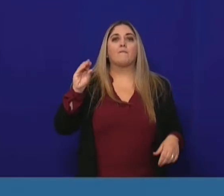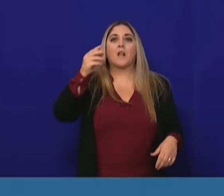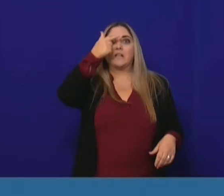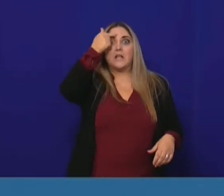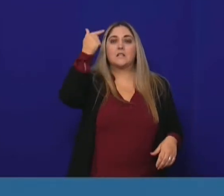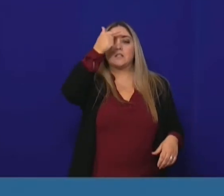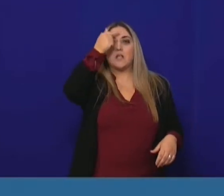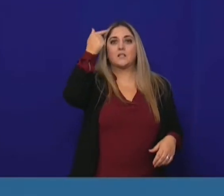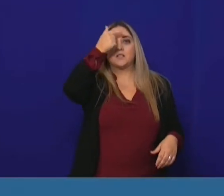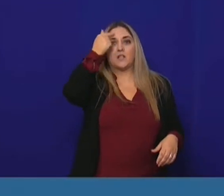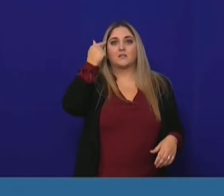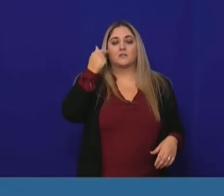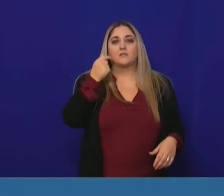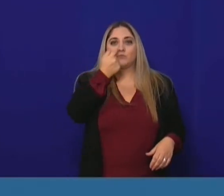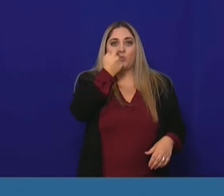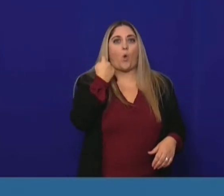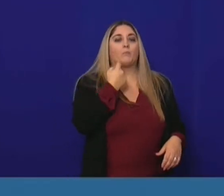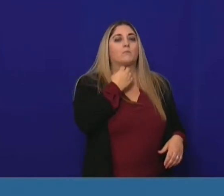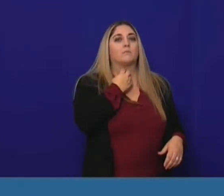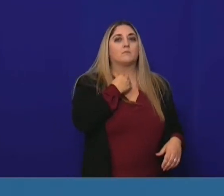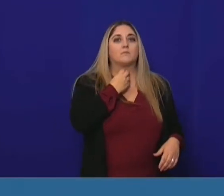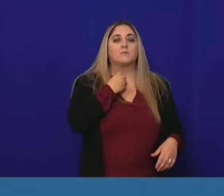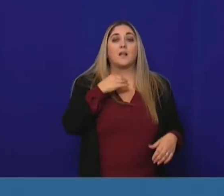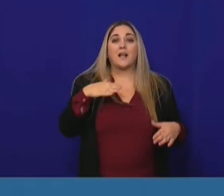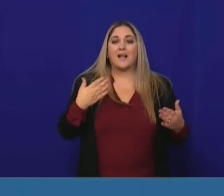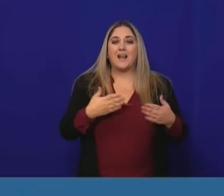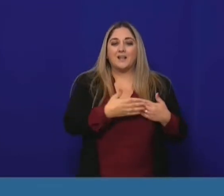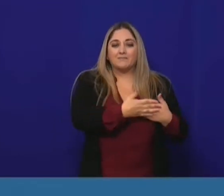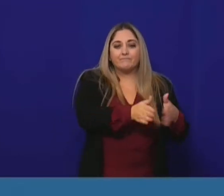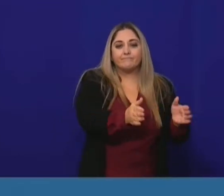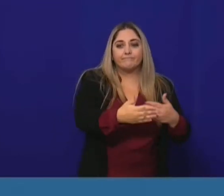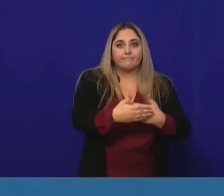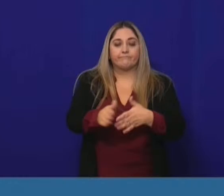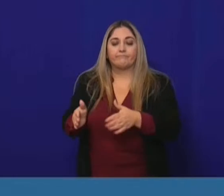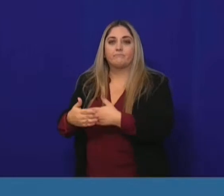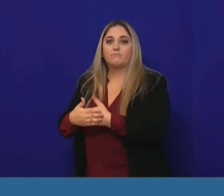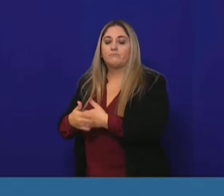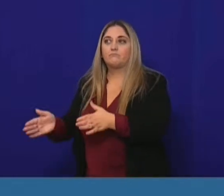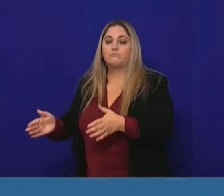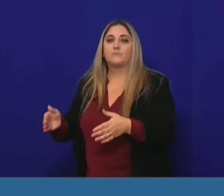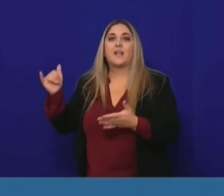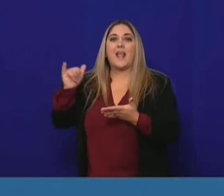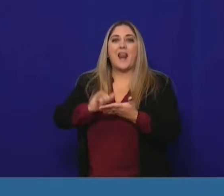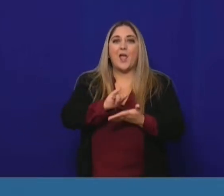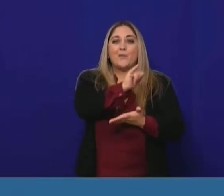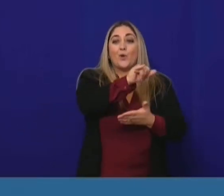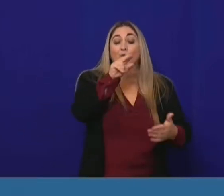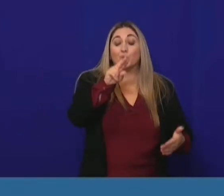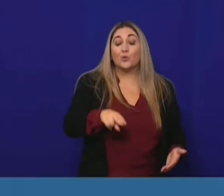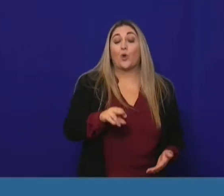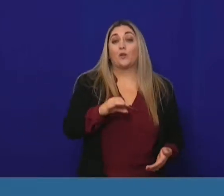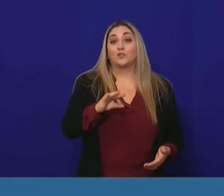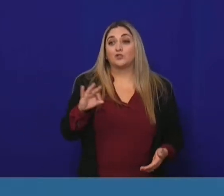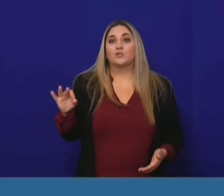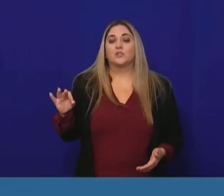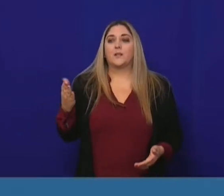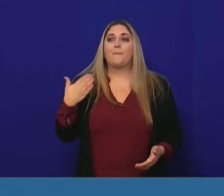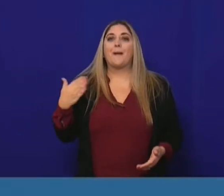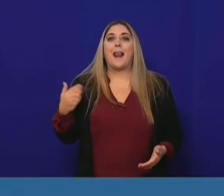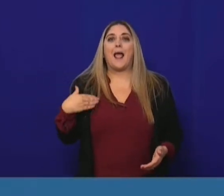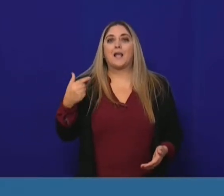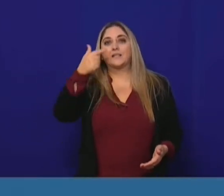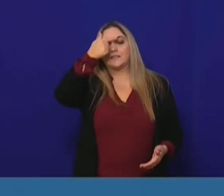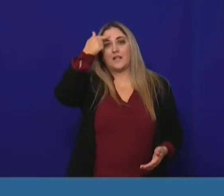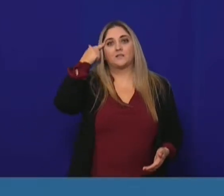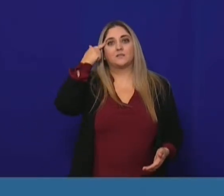u għalhekk komplejna niftħu wkoll il-hubs tagħna fejn issa anke fl-ajruport propju bdejna wkoll bir-rapid testing